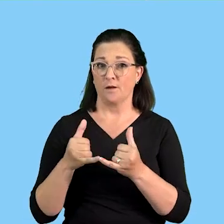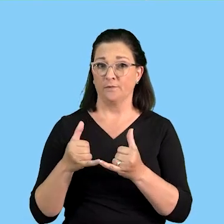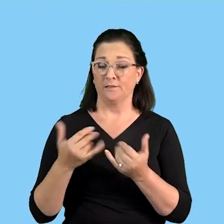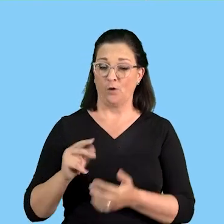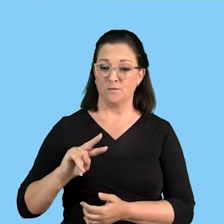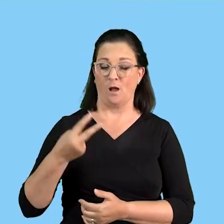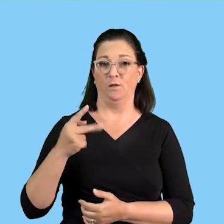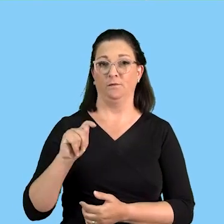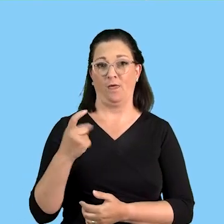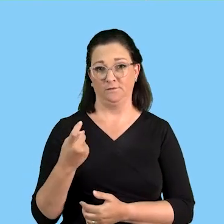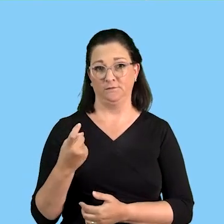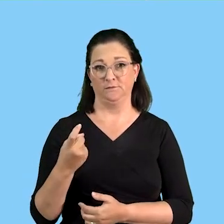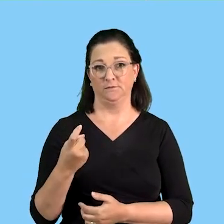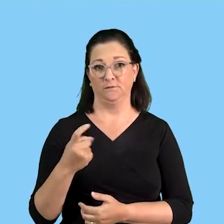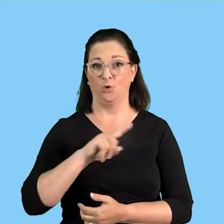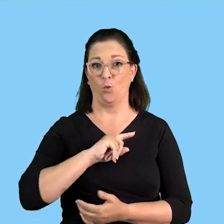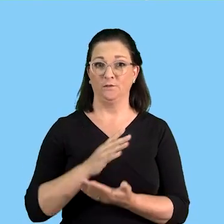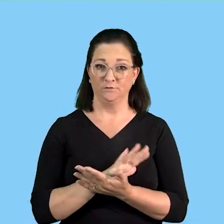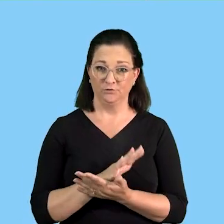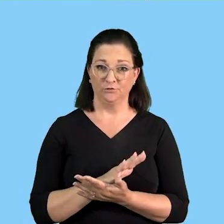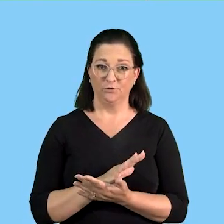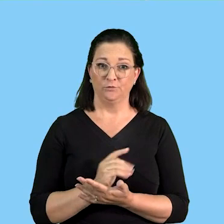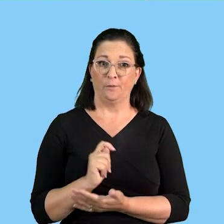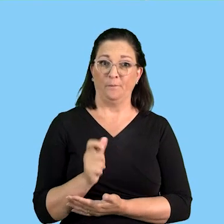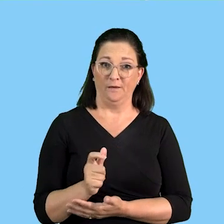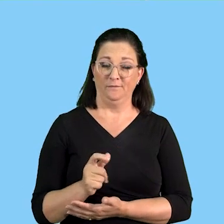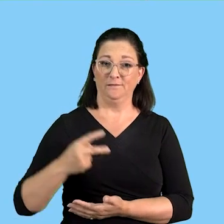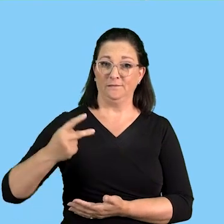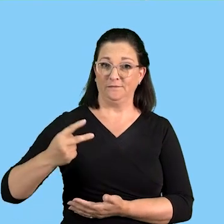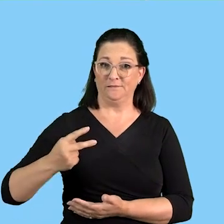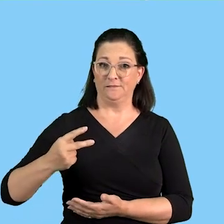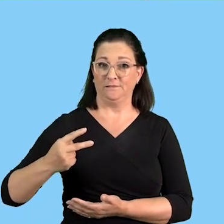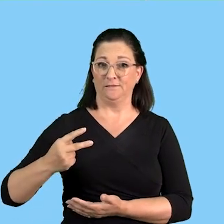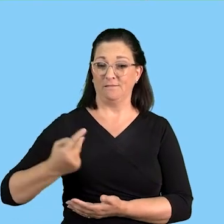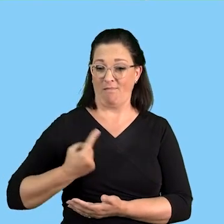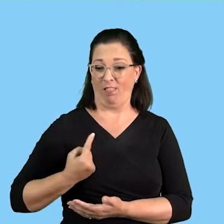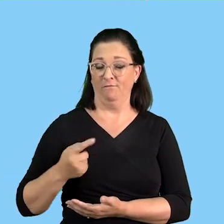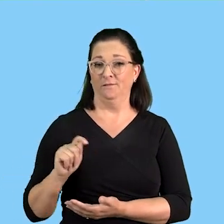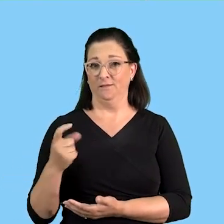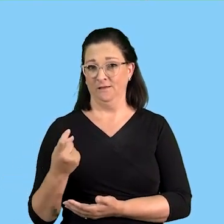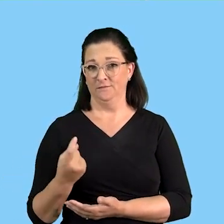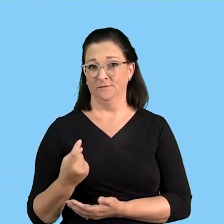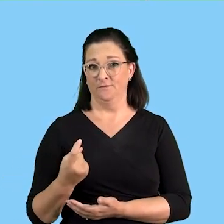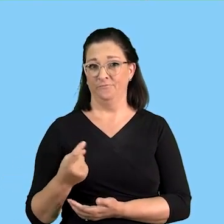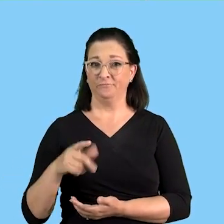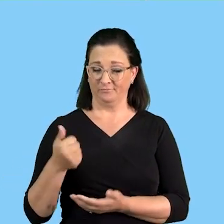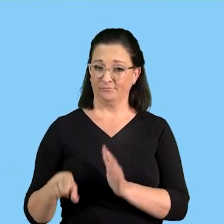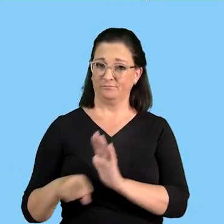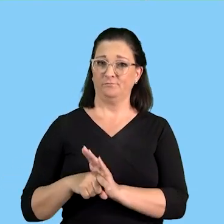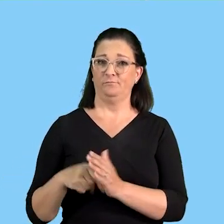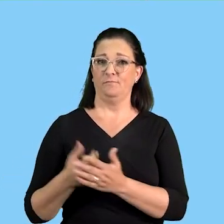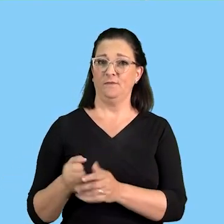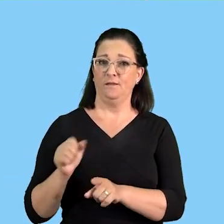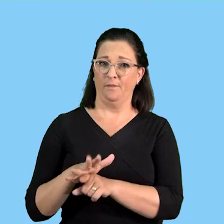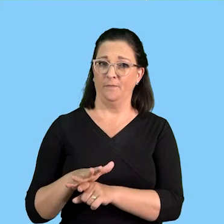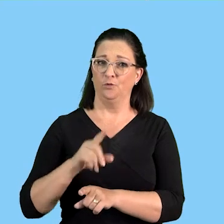is subjected to double taxation. For example, shareholders pay secondary tax, and these can have a negative impact